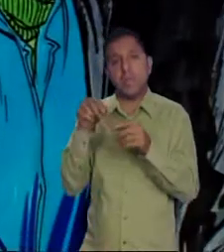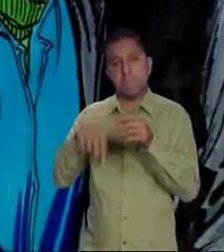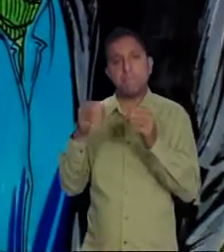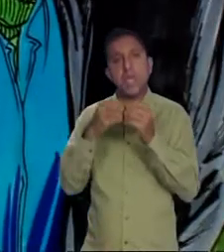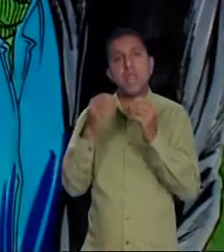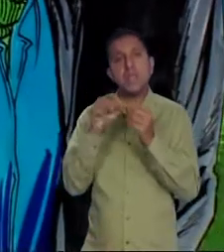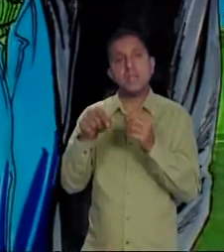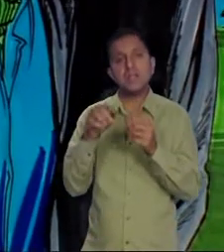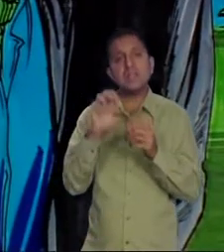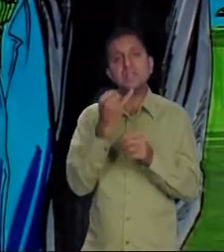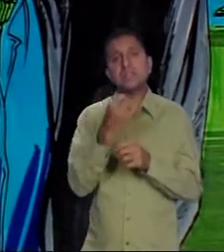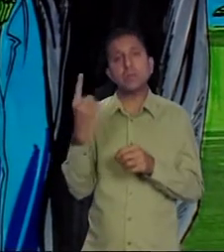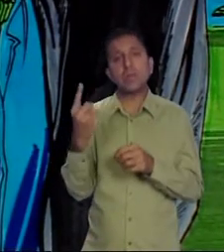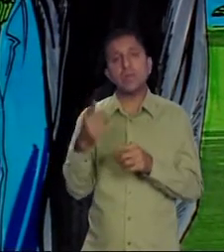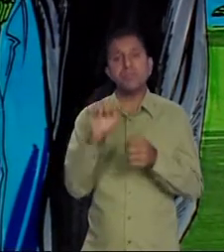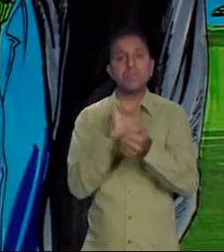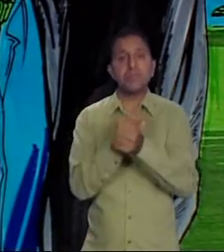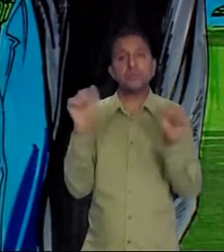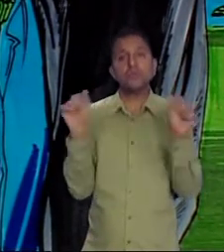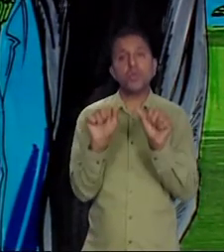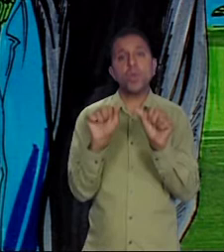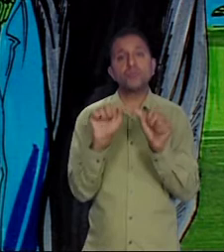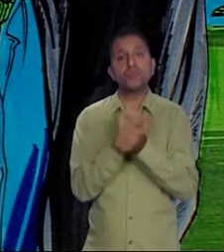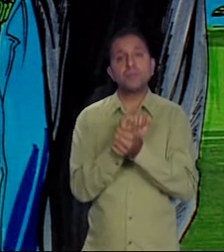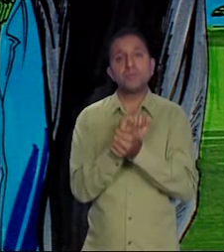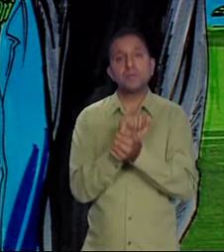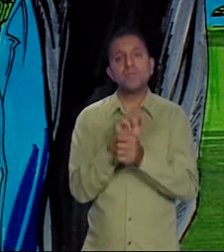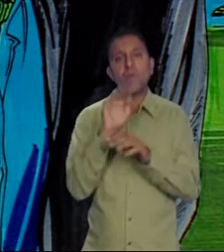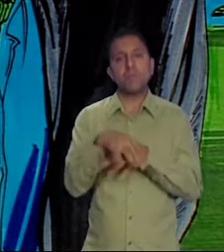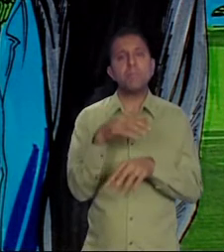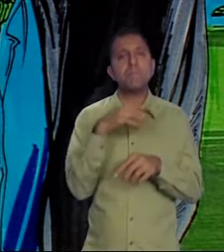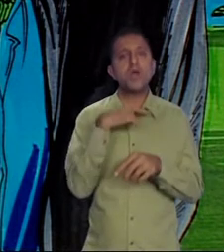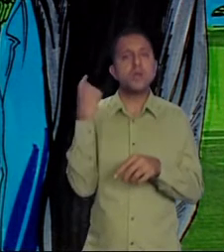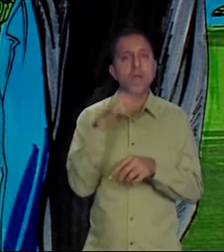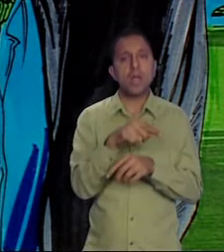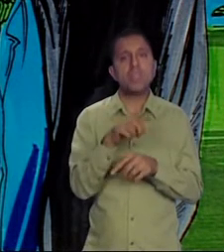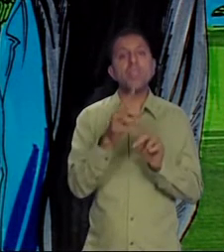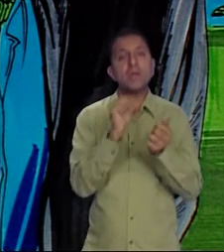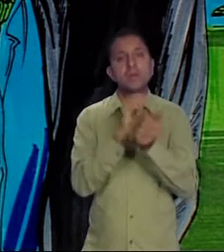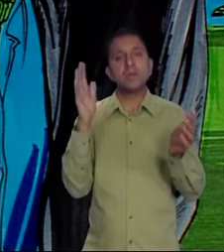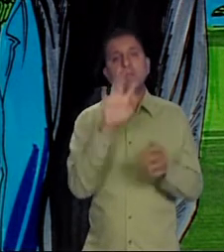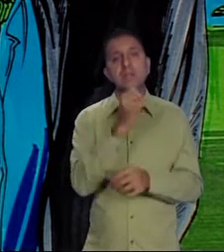short prison sentence for his murders, but was released in 1966. He never killed again.